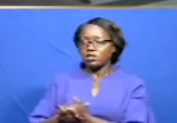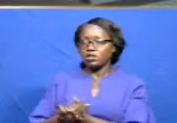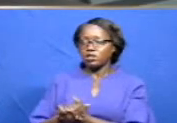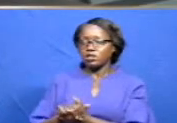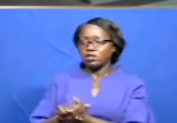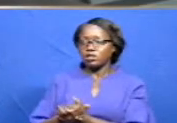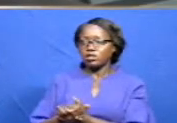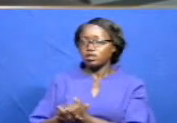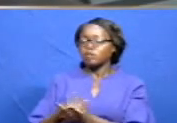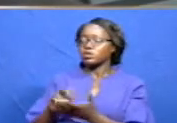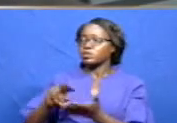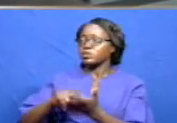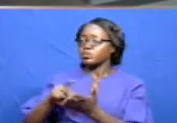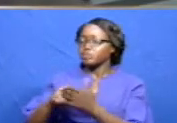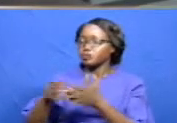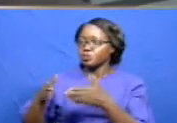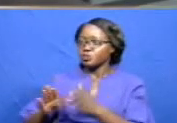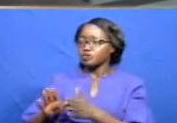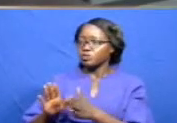an initiative that allows